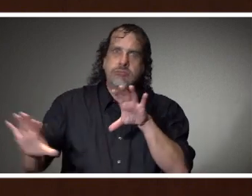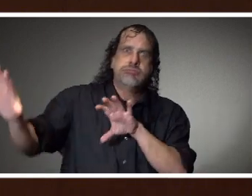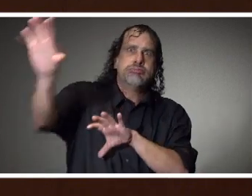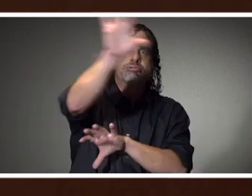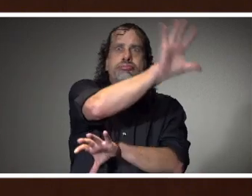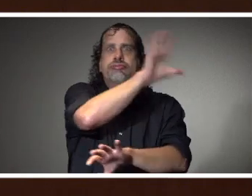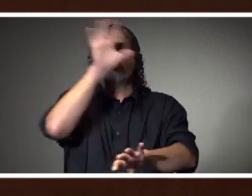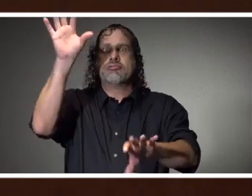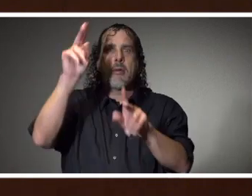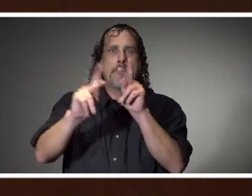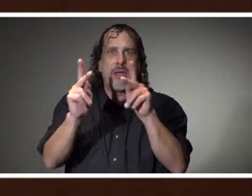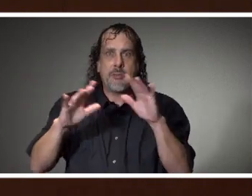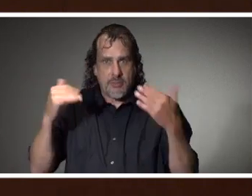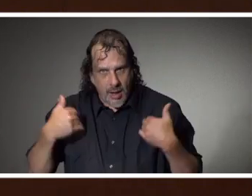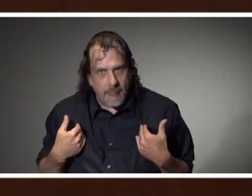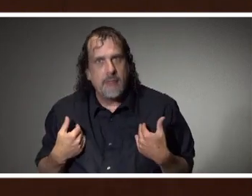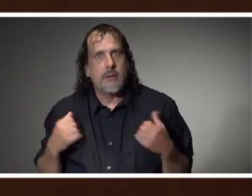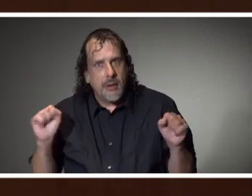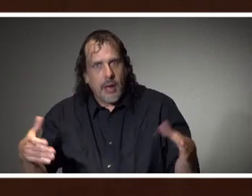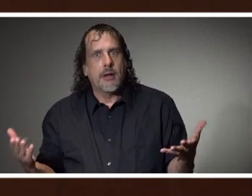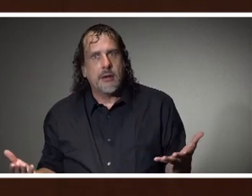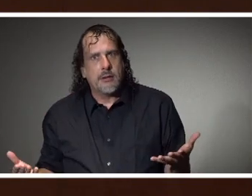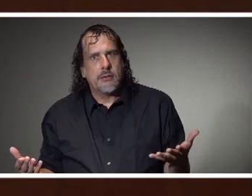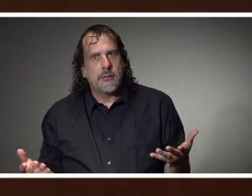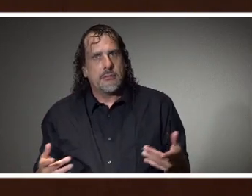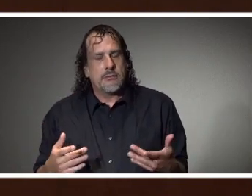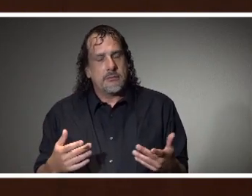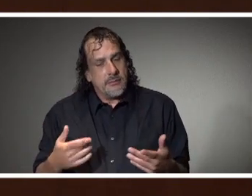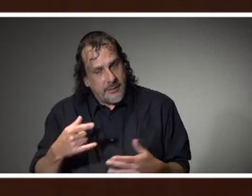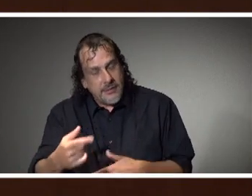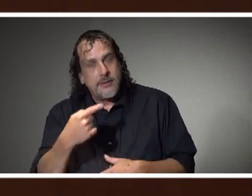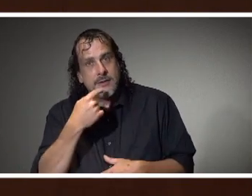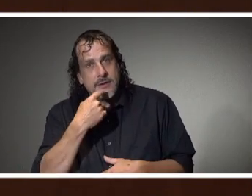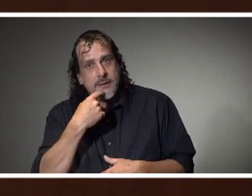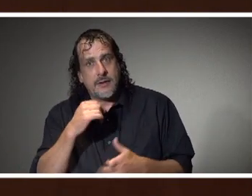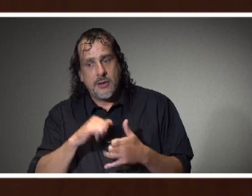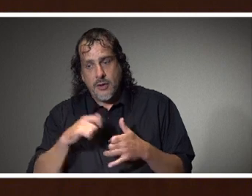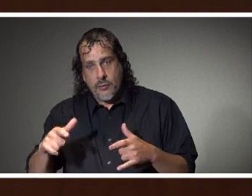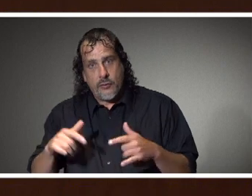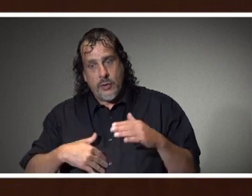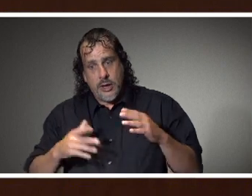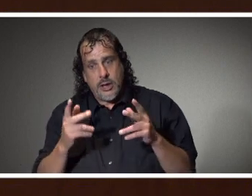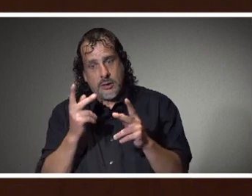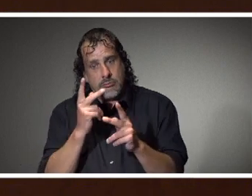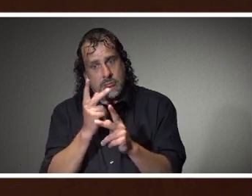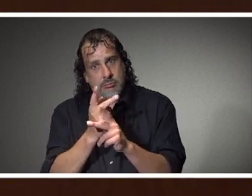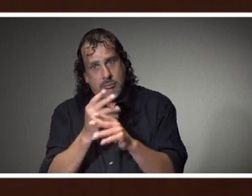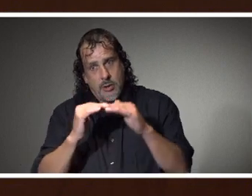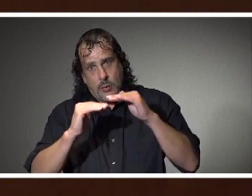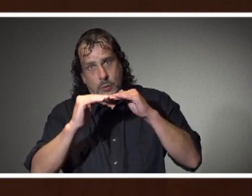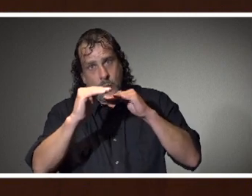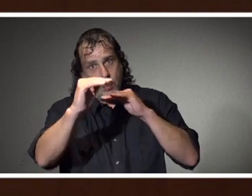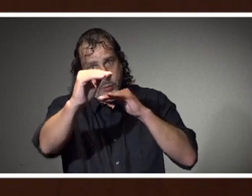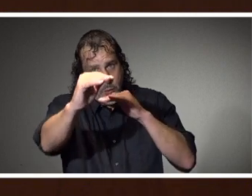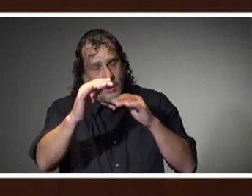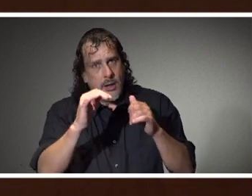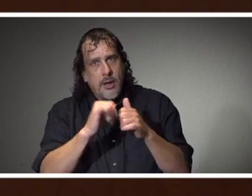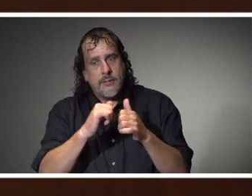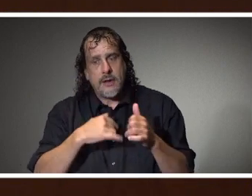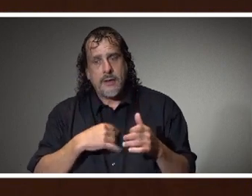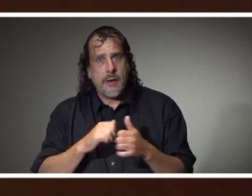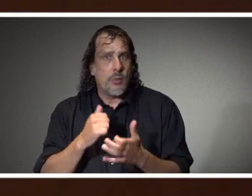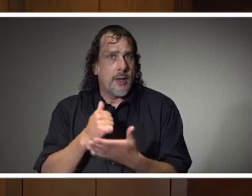stuff. There's a measured, wise approach that will keep us from getting in trouble, and that's certainly, I think, the needle that we're trying to